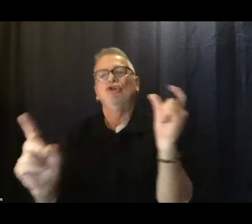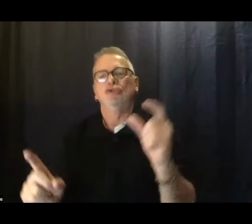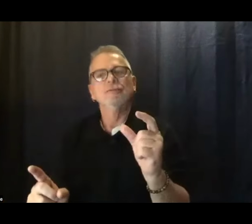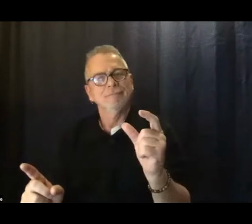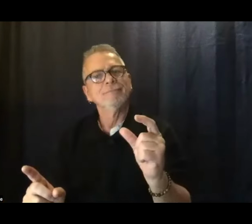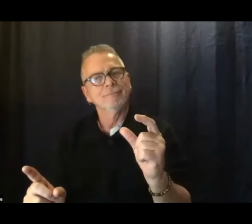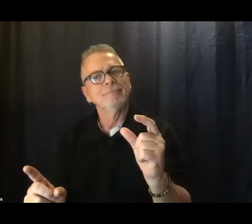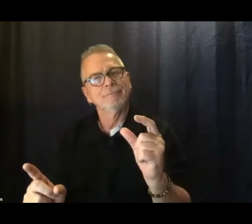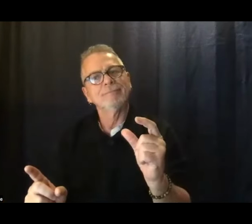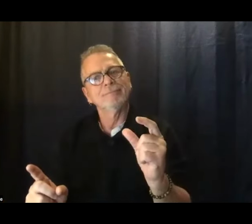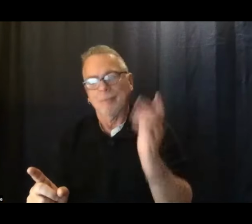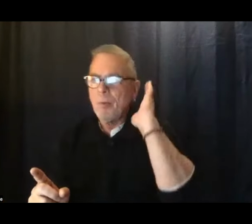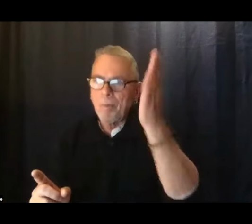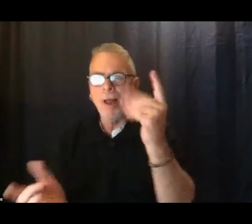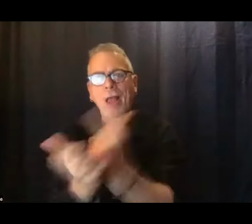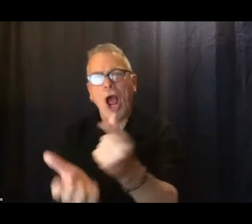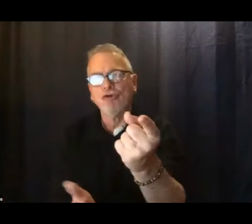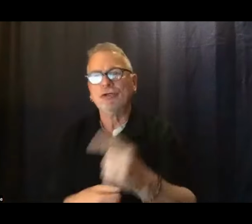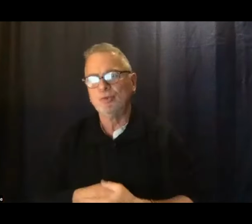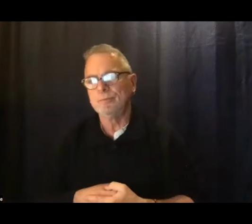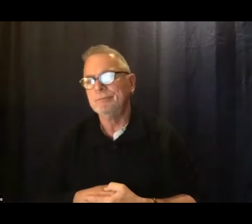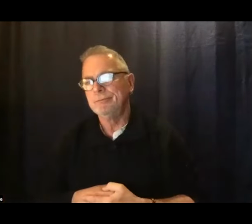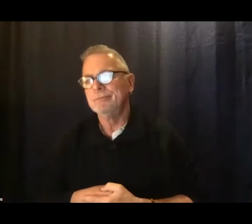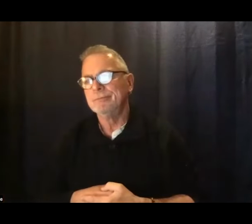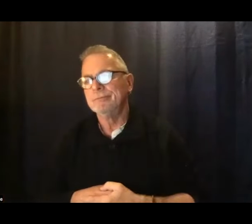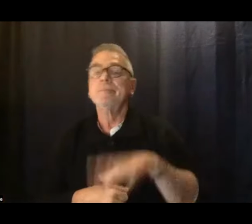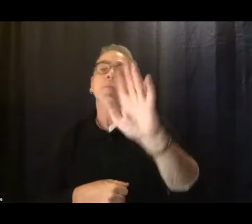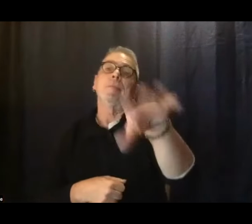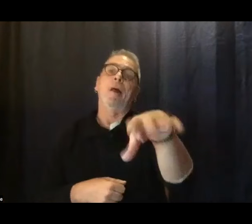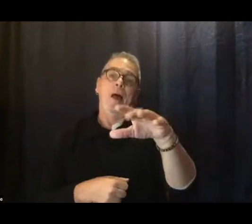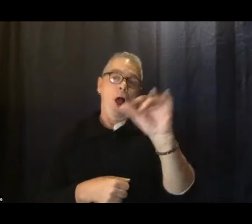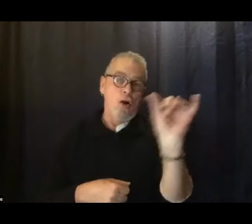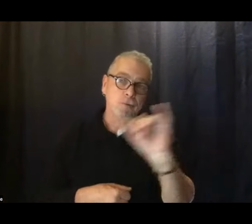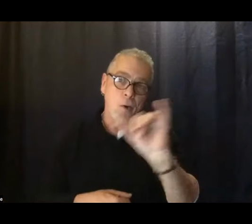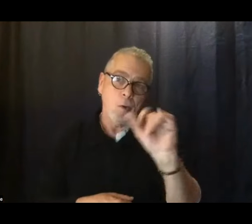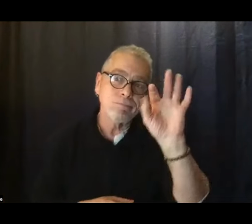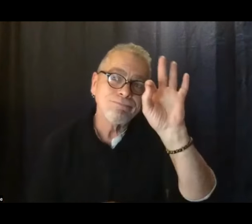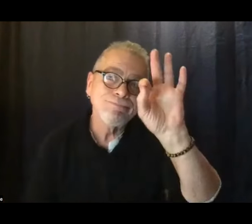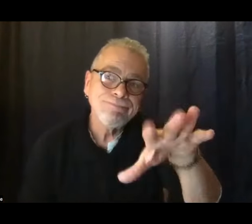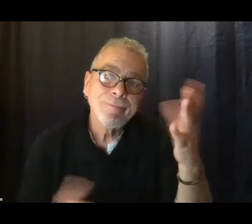about. Now, you will start to recognize words too. I guarantee it.